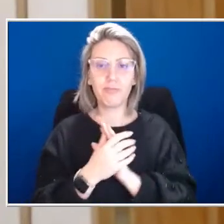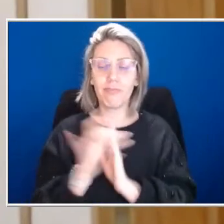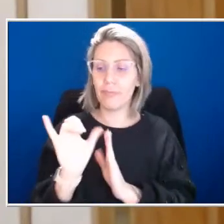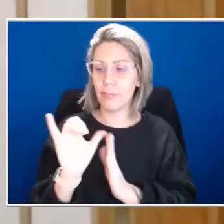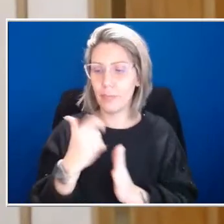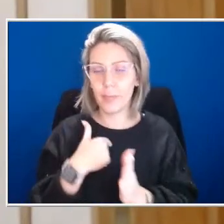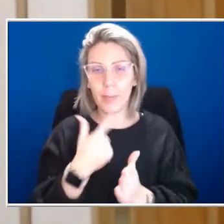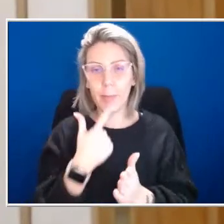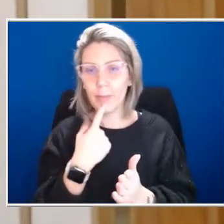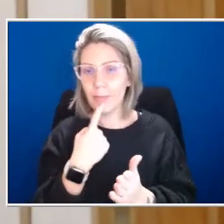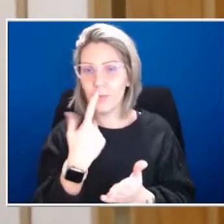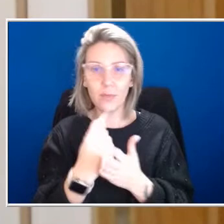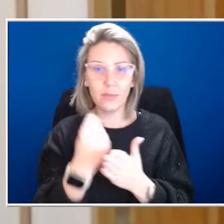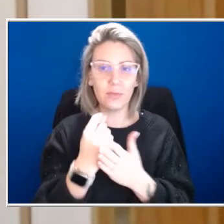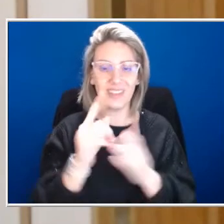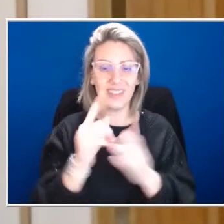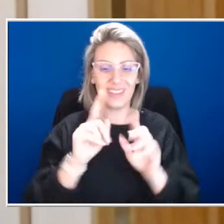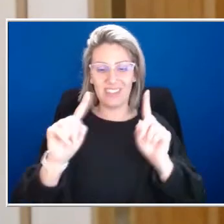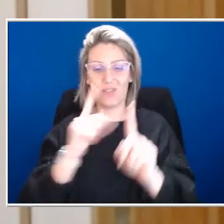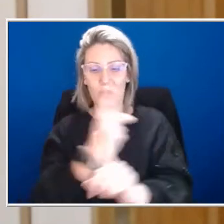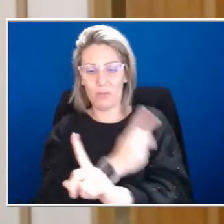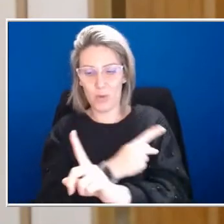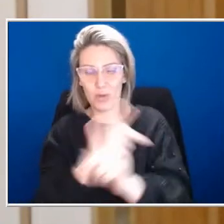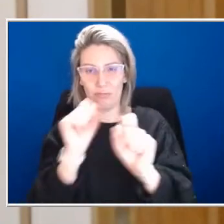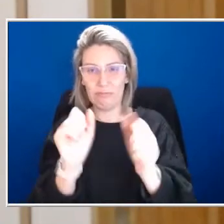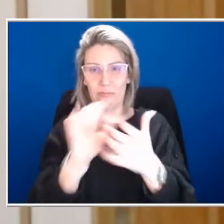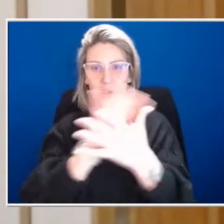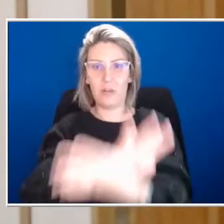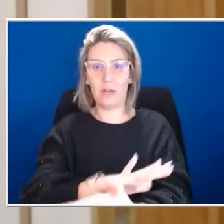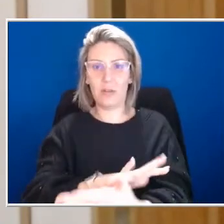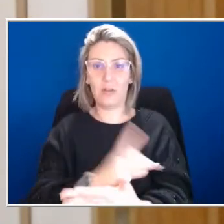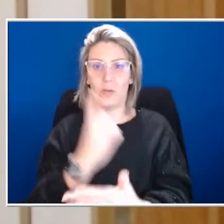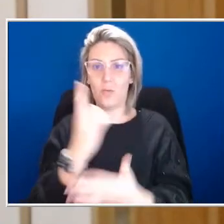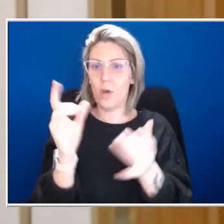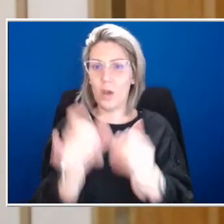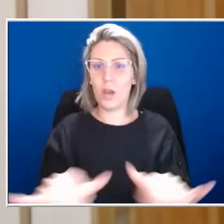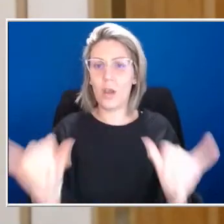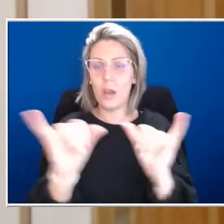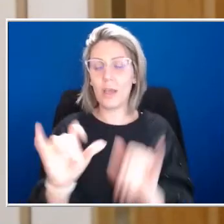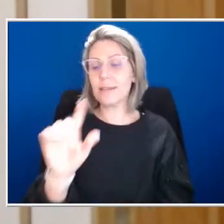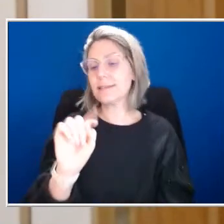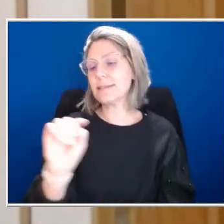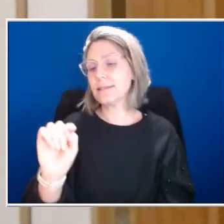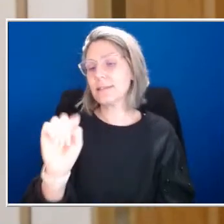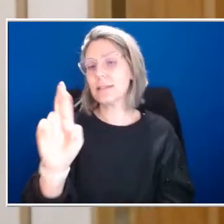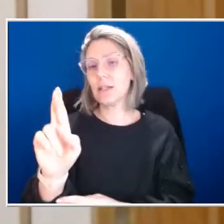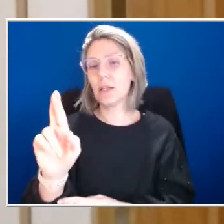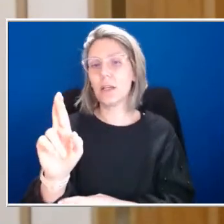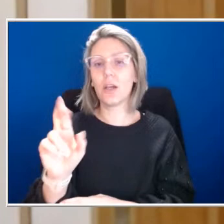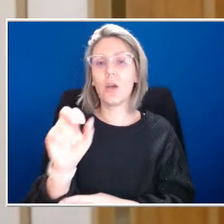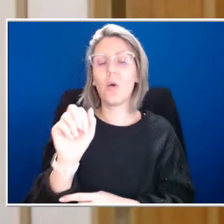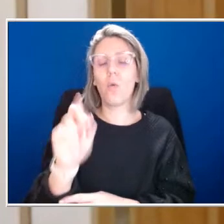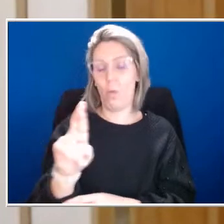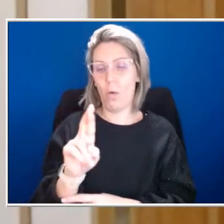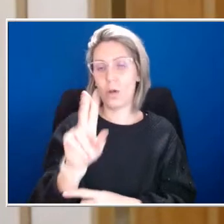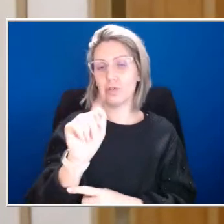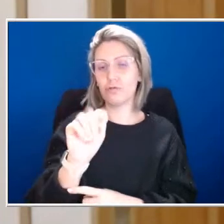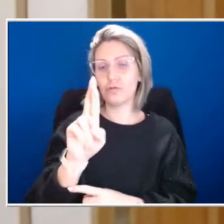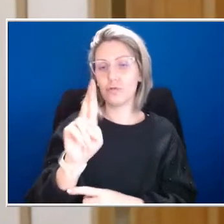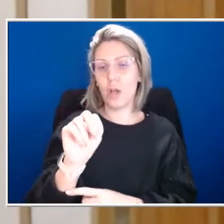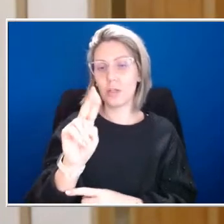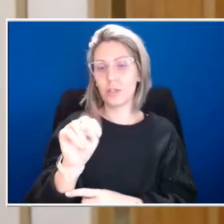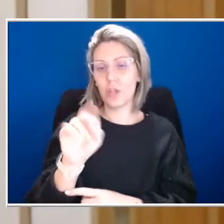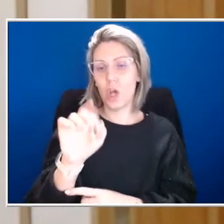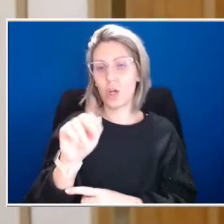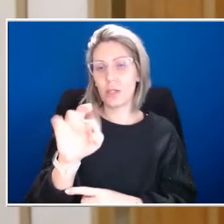these are different proteins that can cause amyloidosis, one common being TTR or transthyretin. We have done, I